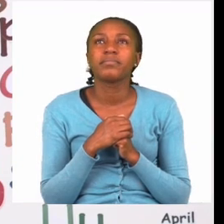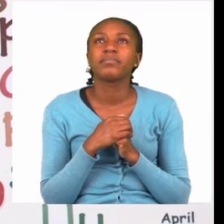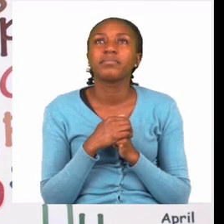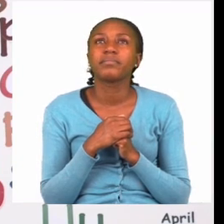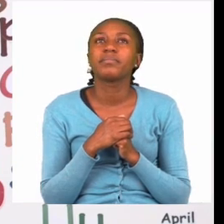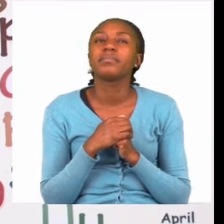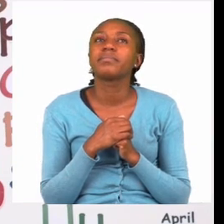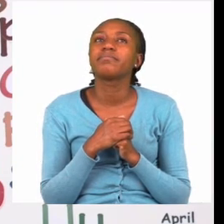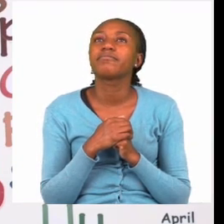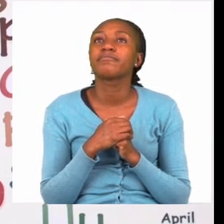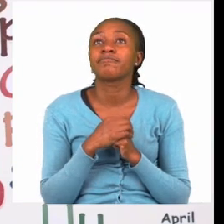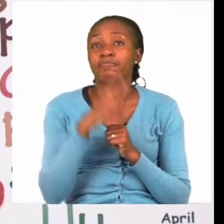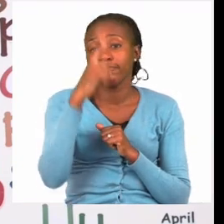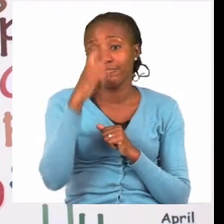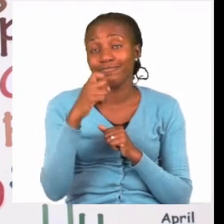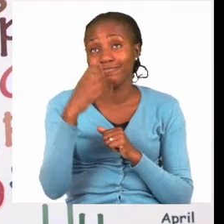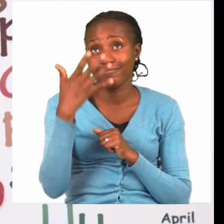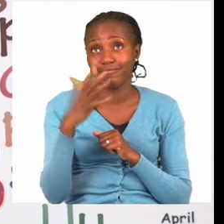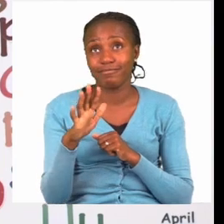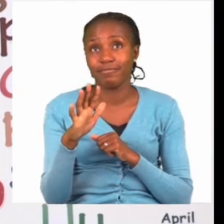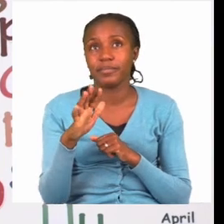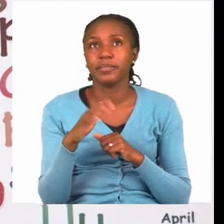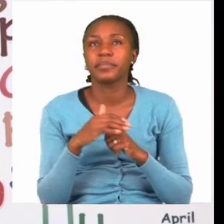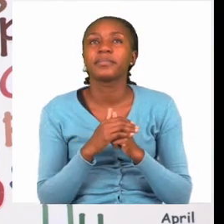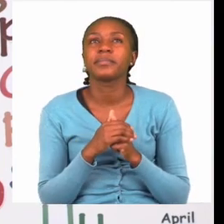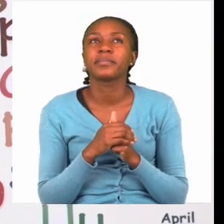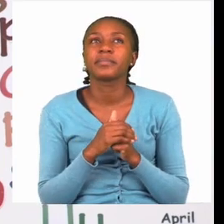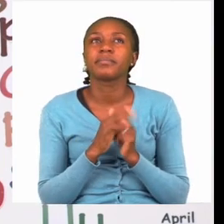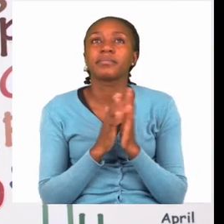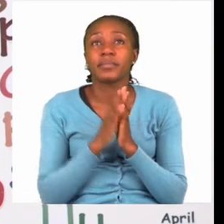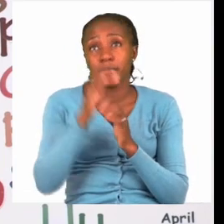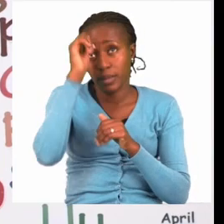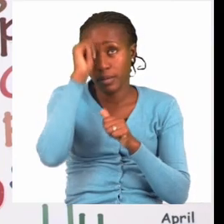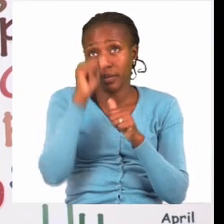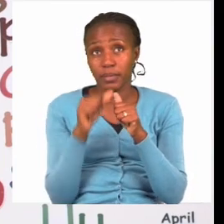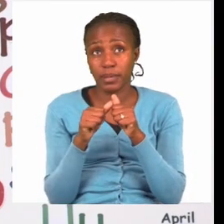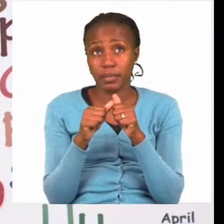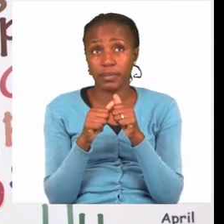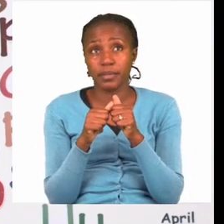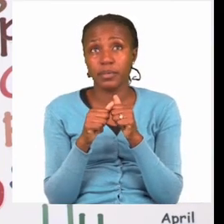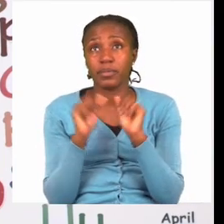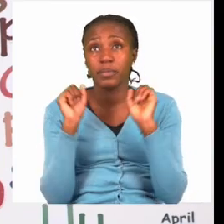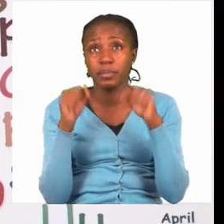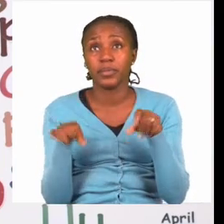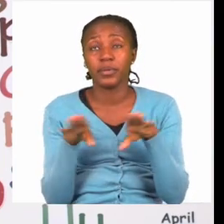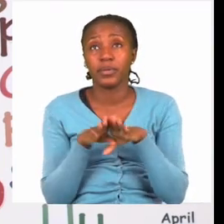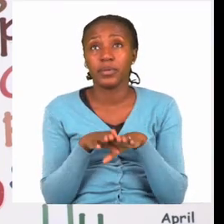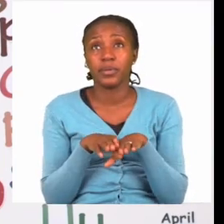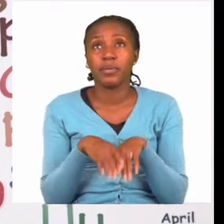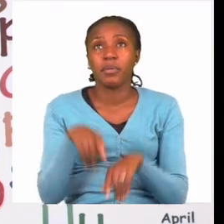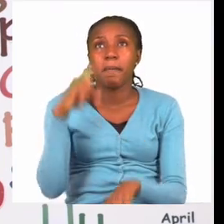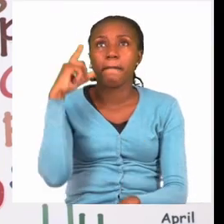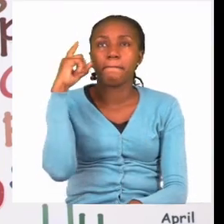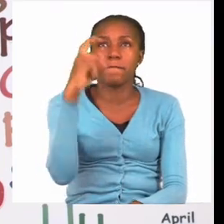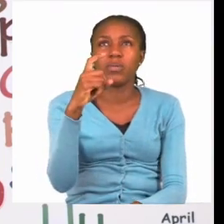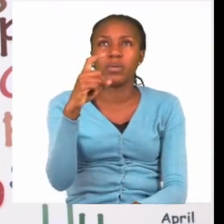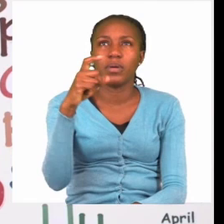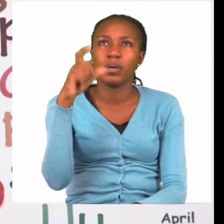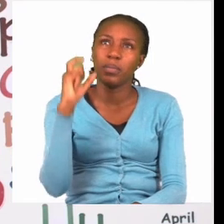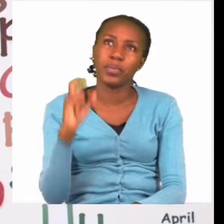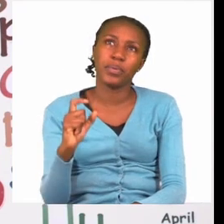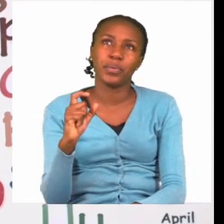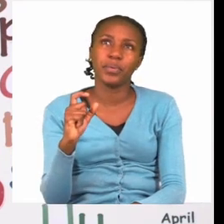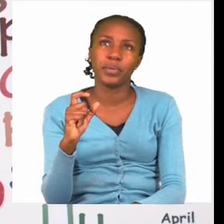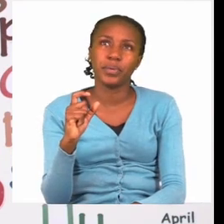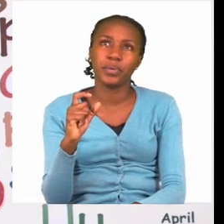your letter X. Now remember everyone, you have to do the big X and the small one. The big